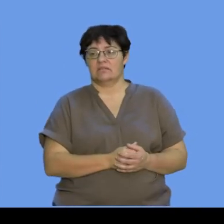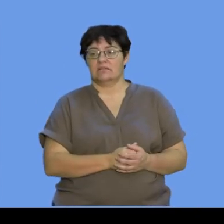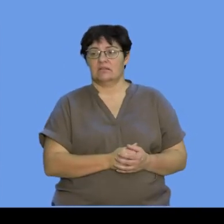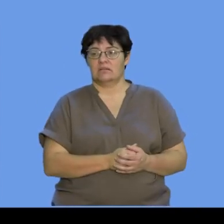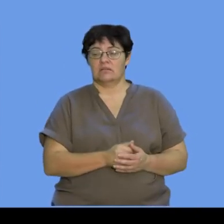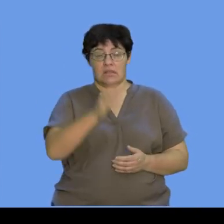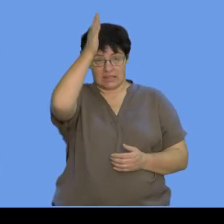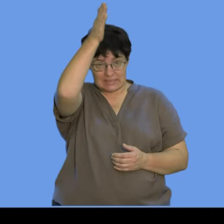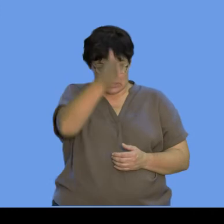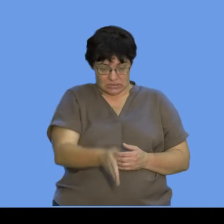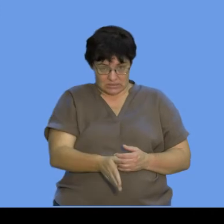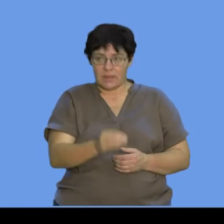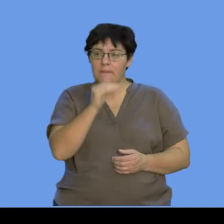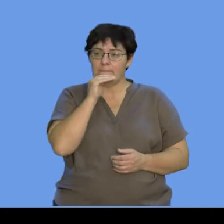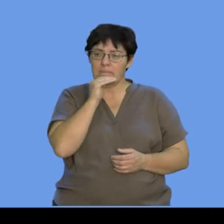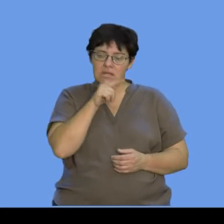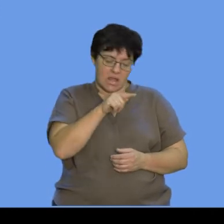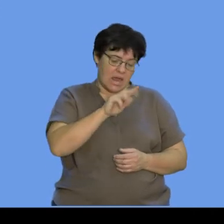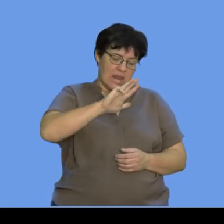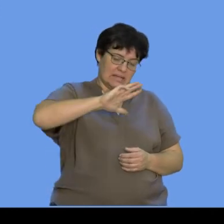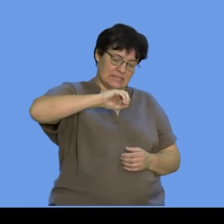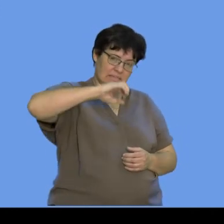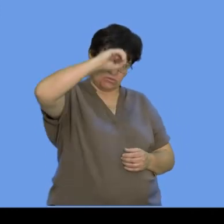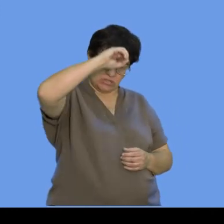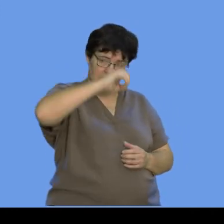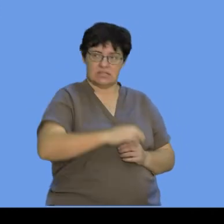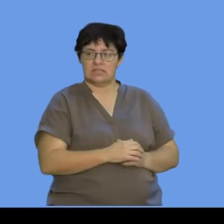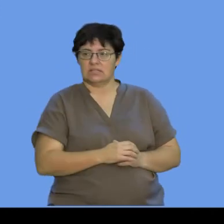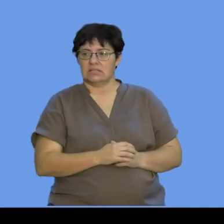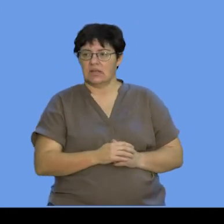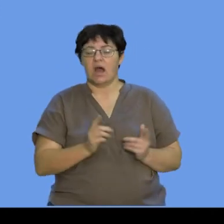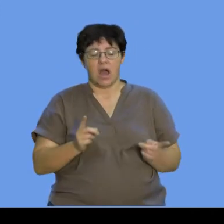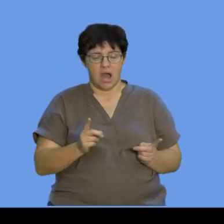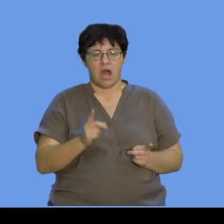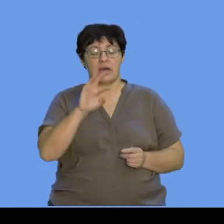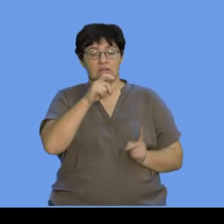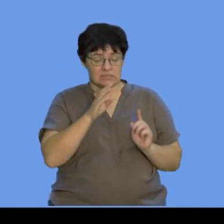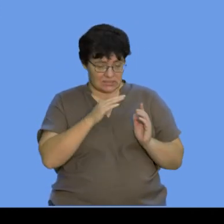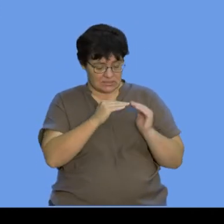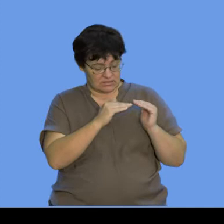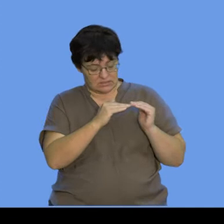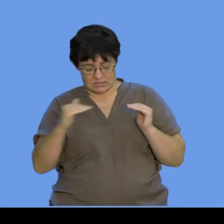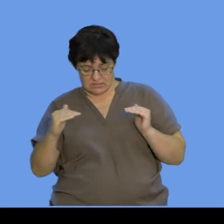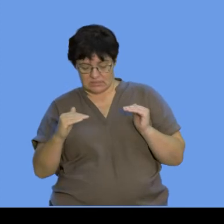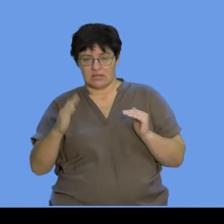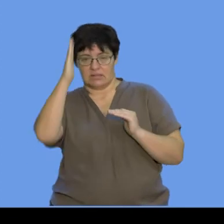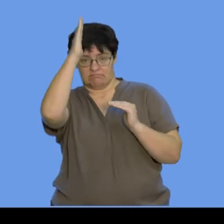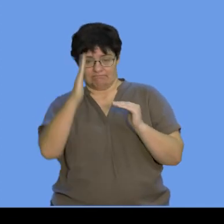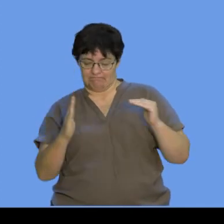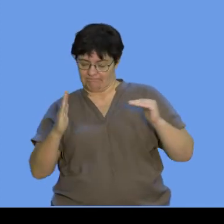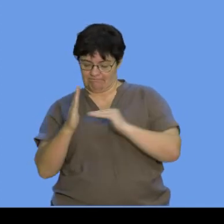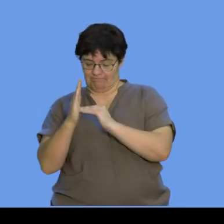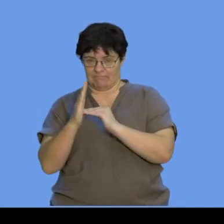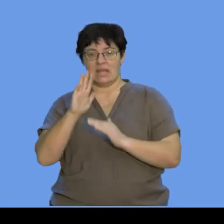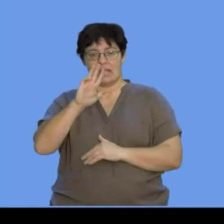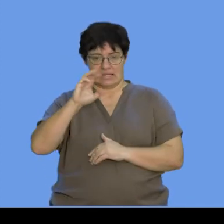is a tangent, it means this is a 90-degree angle between the radius and that particular tangent that I